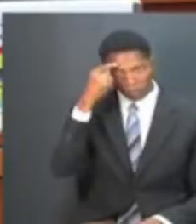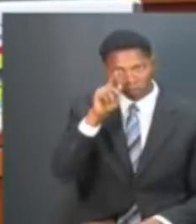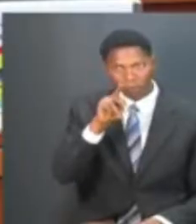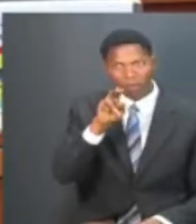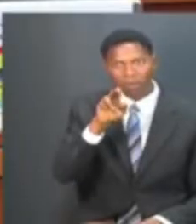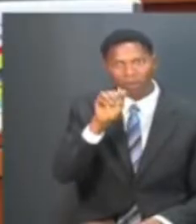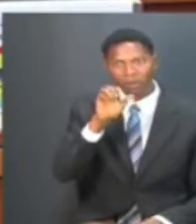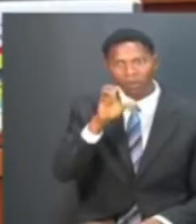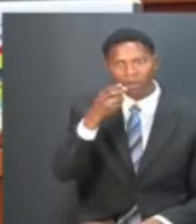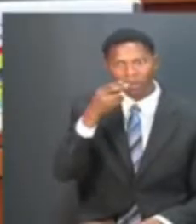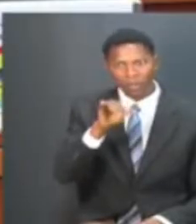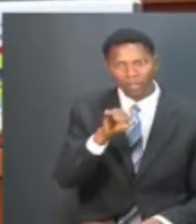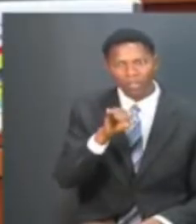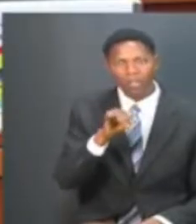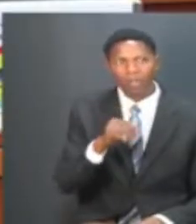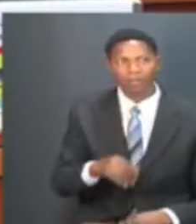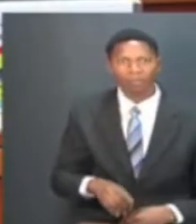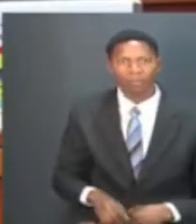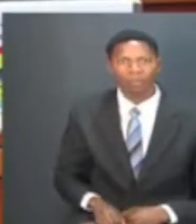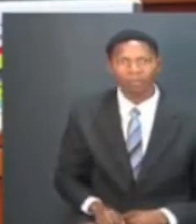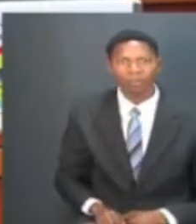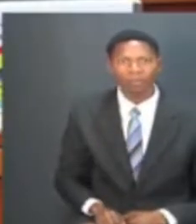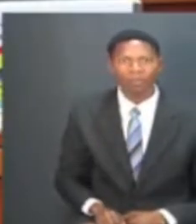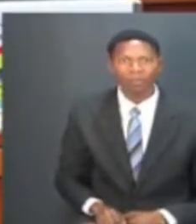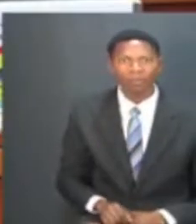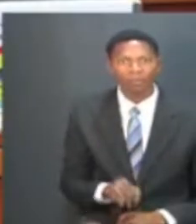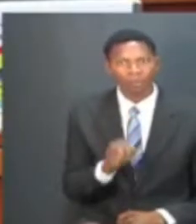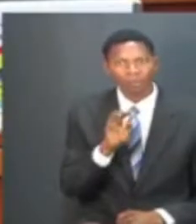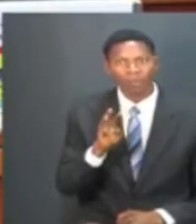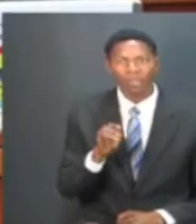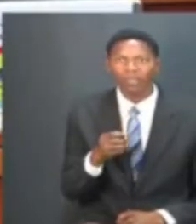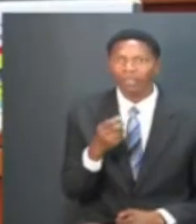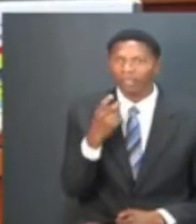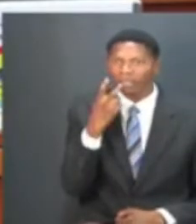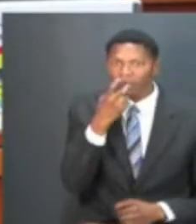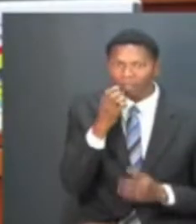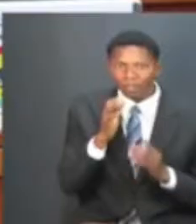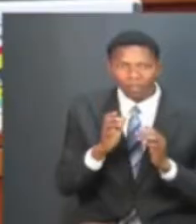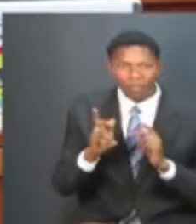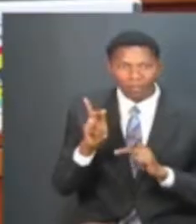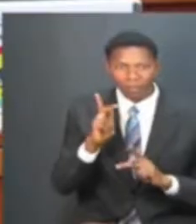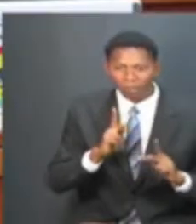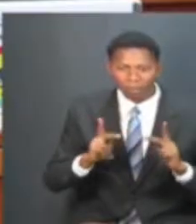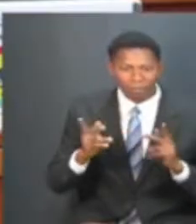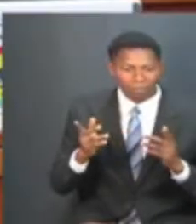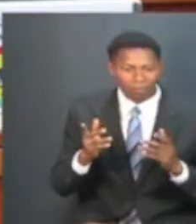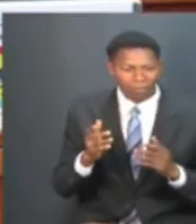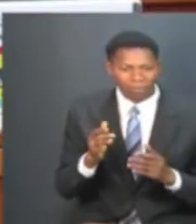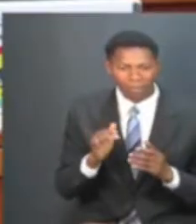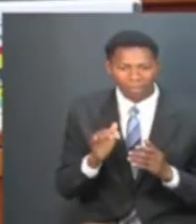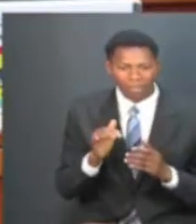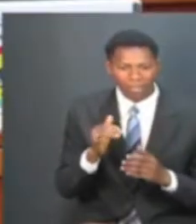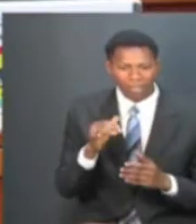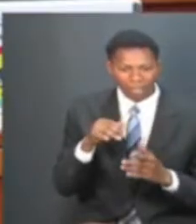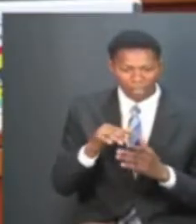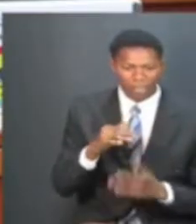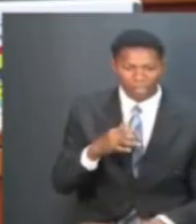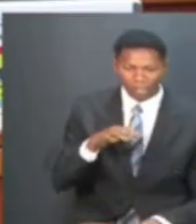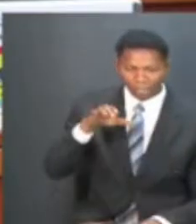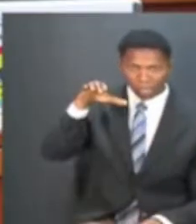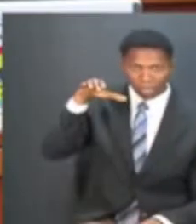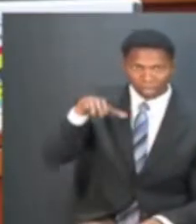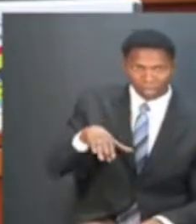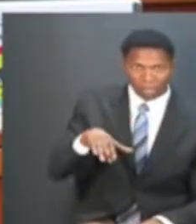West. Mr. Speaker, those of us who have our constituencies bordering